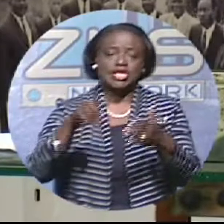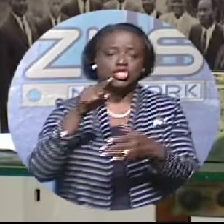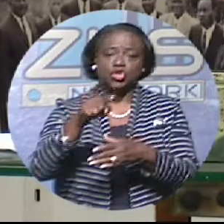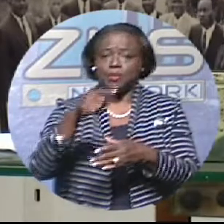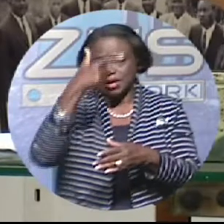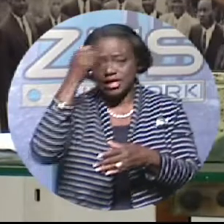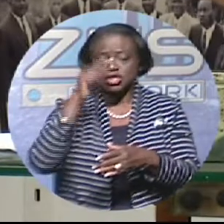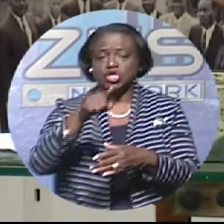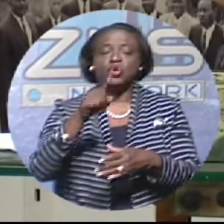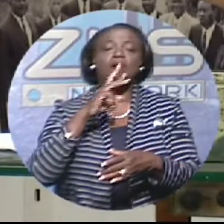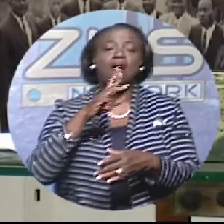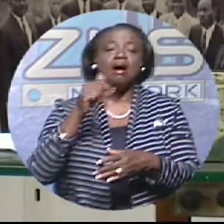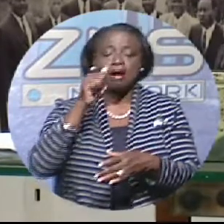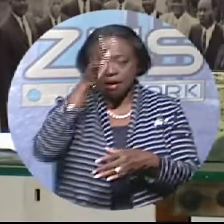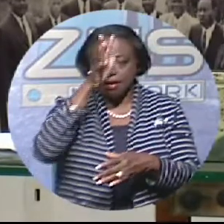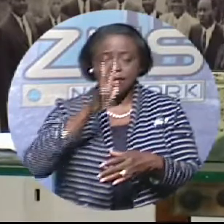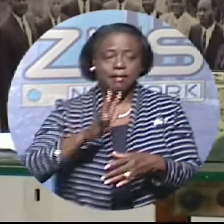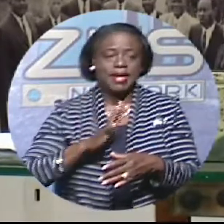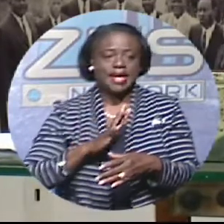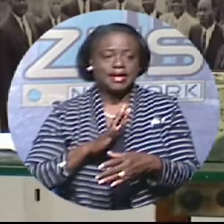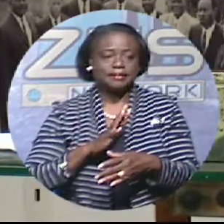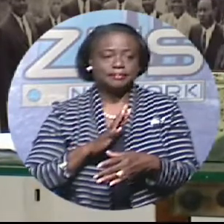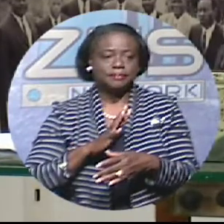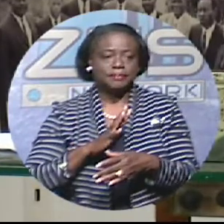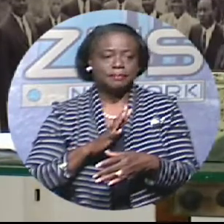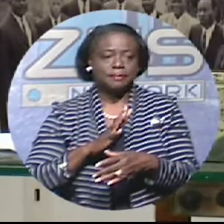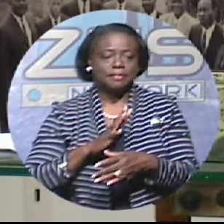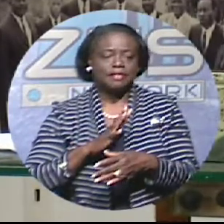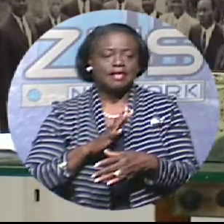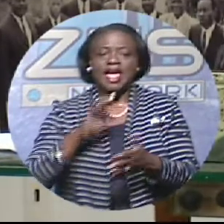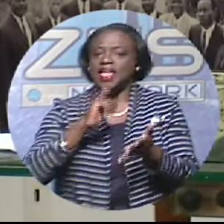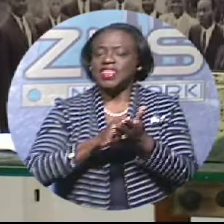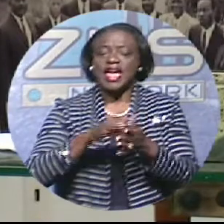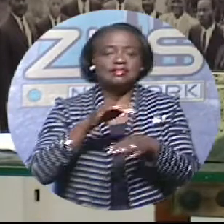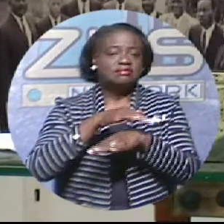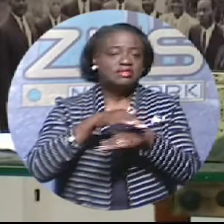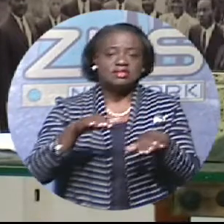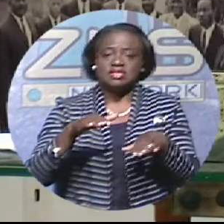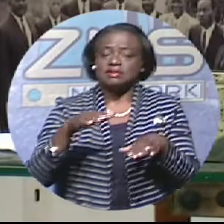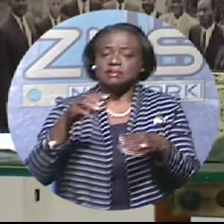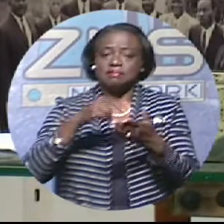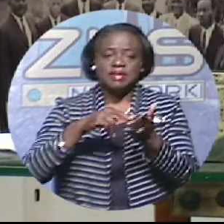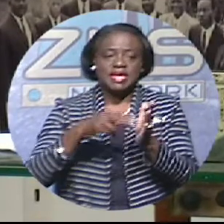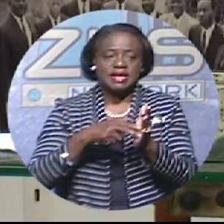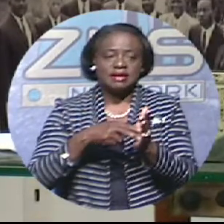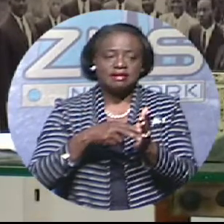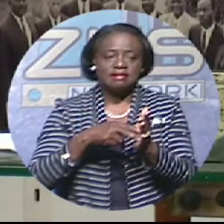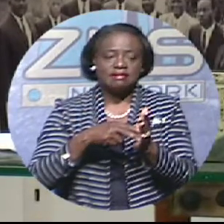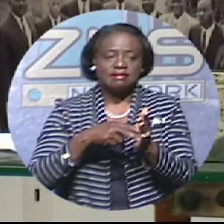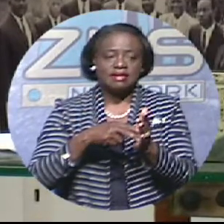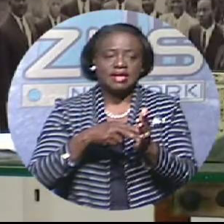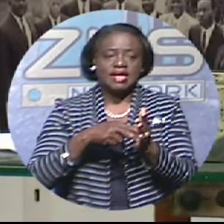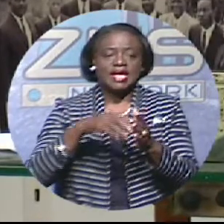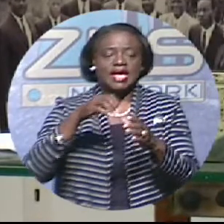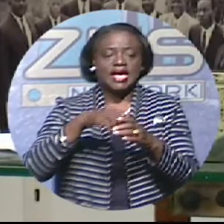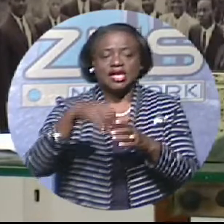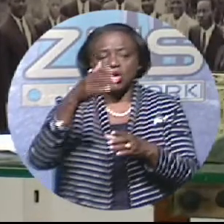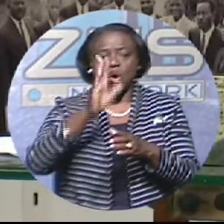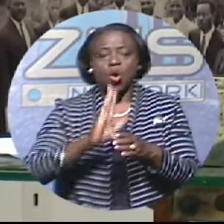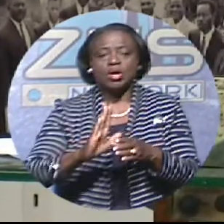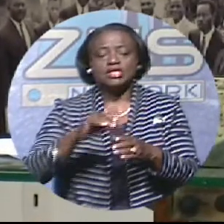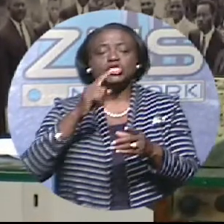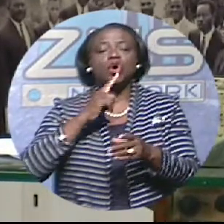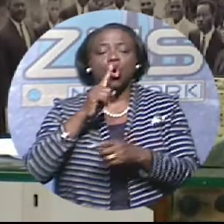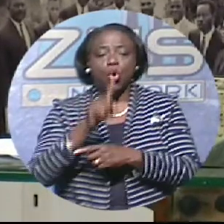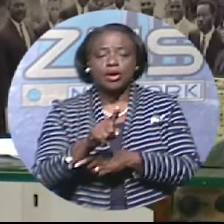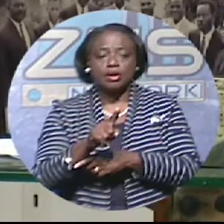equal. All right, so if you see what I'm saying, that doesn't mean in God's order or somehow in the order